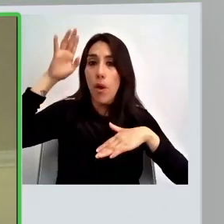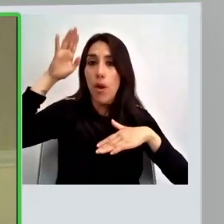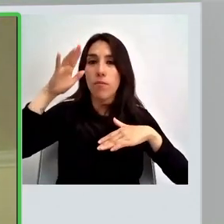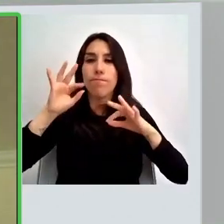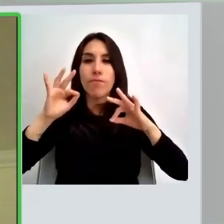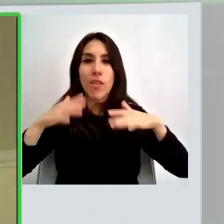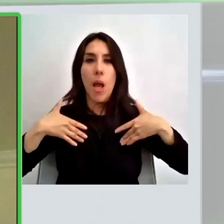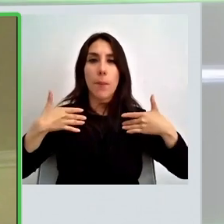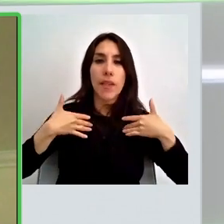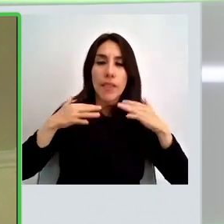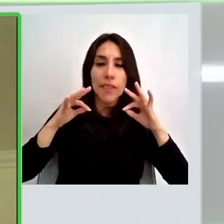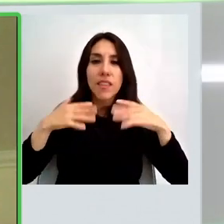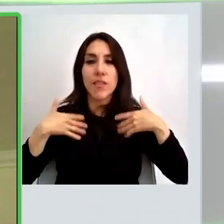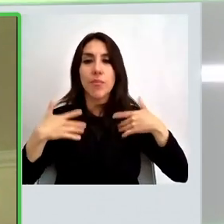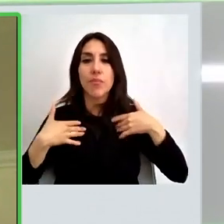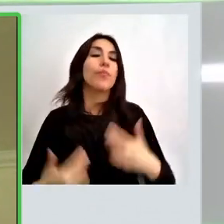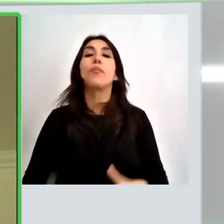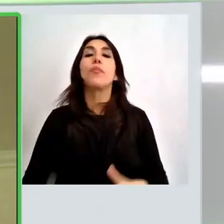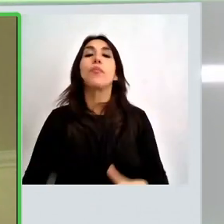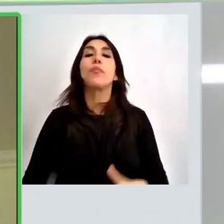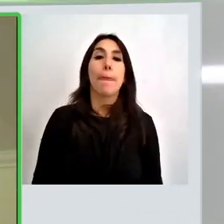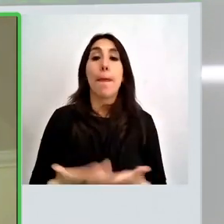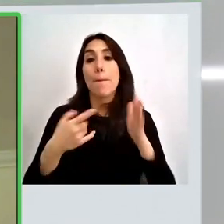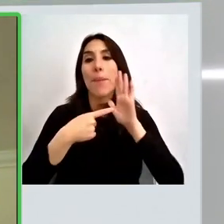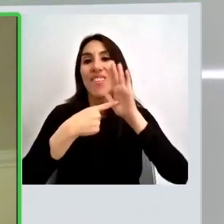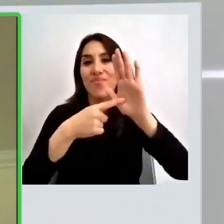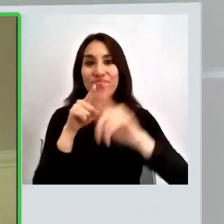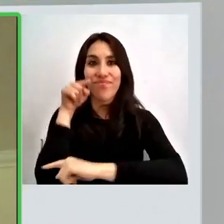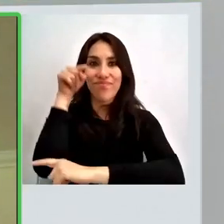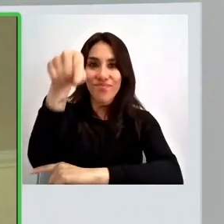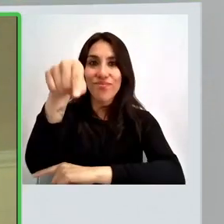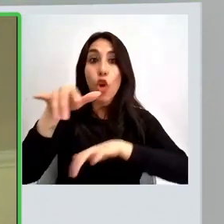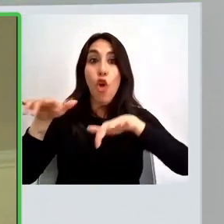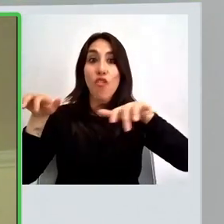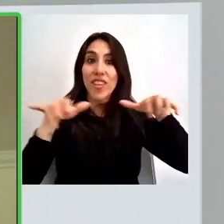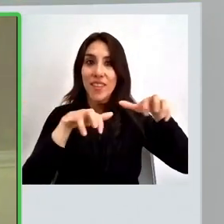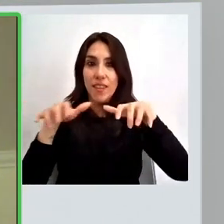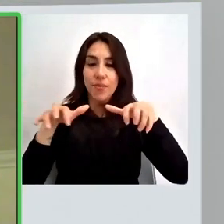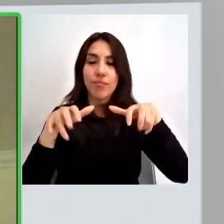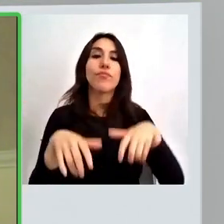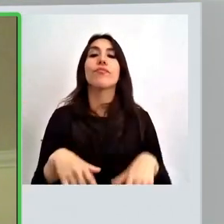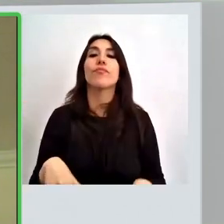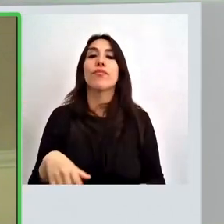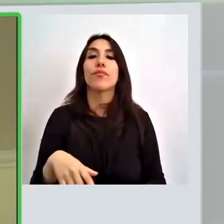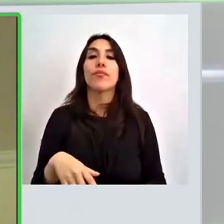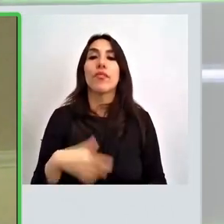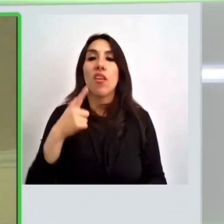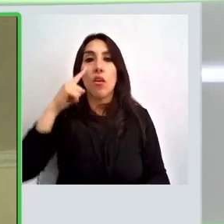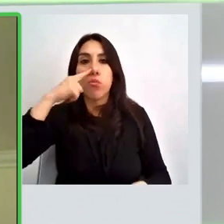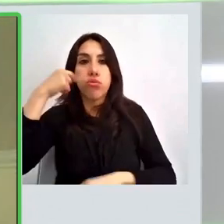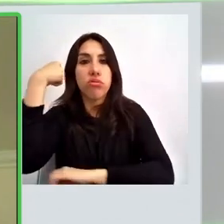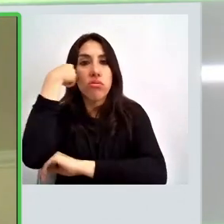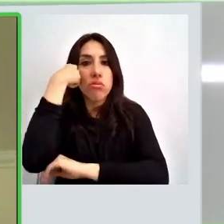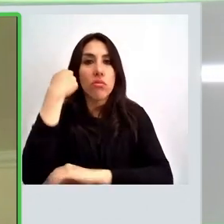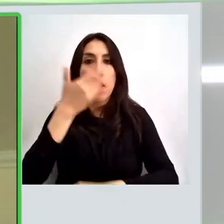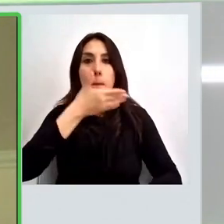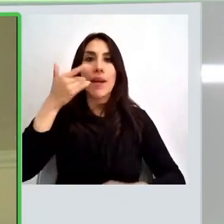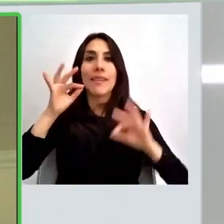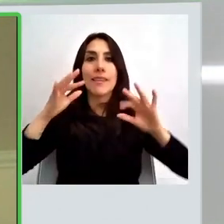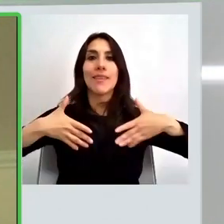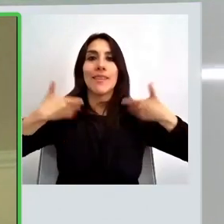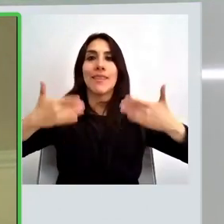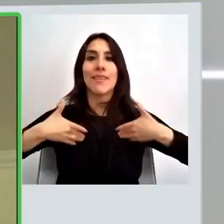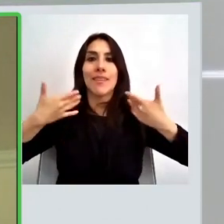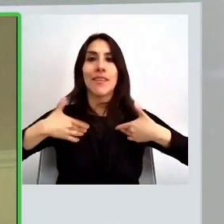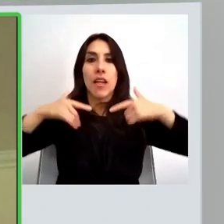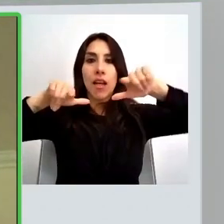site someplace. People with disabilities have been asking for years to work remotely.